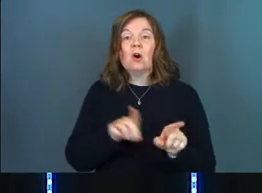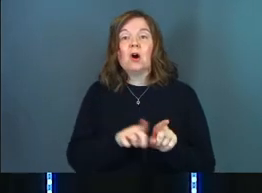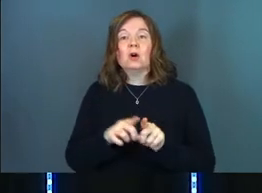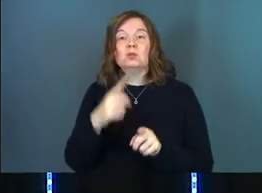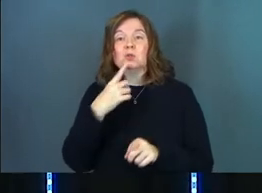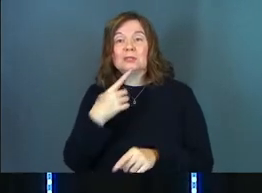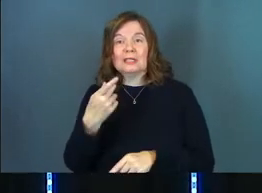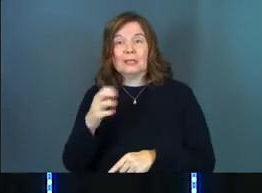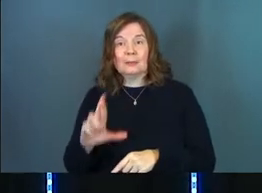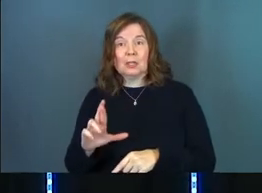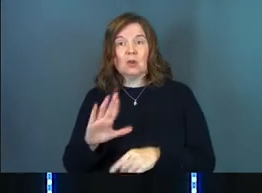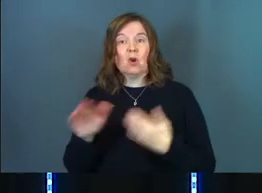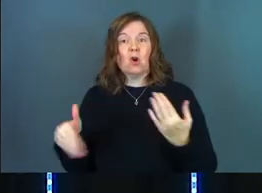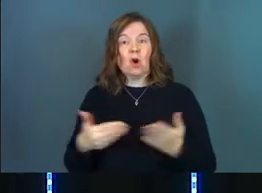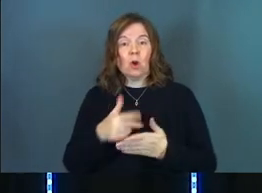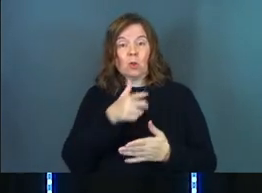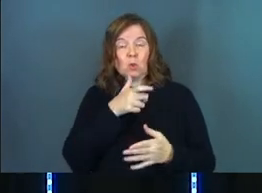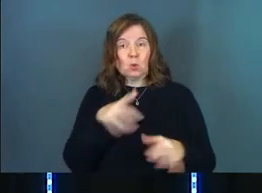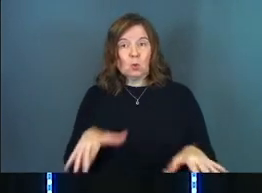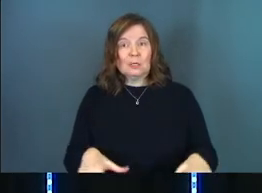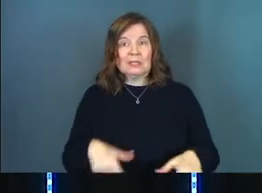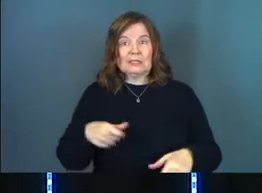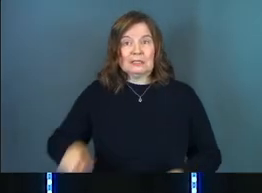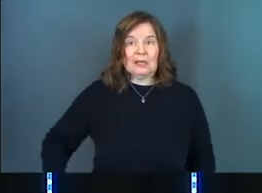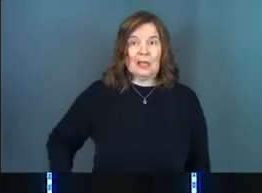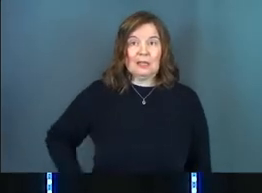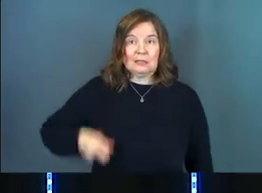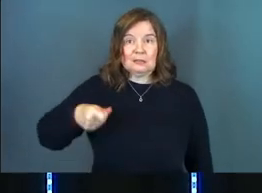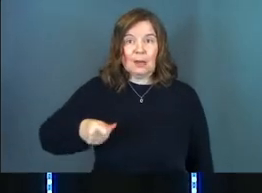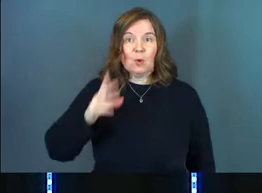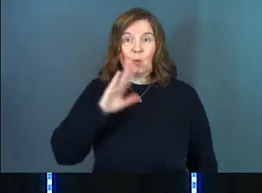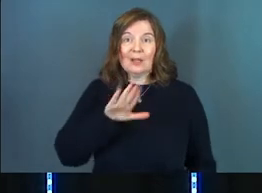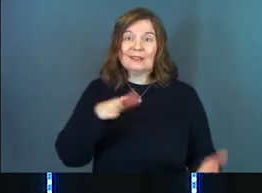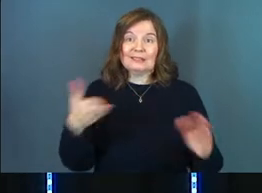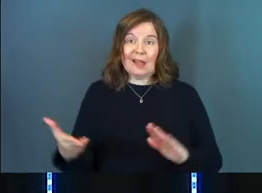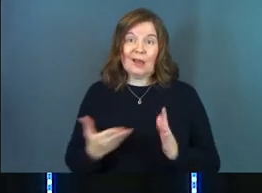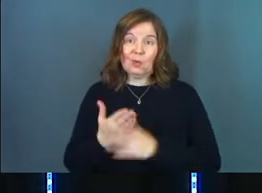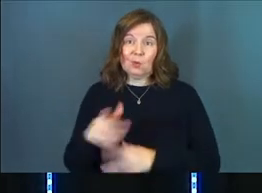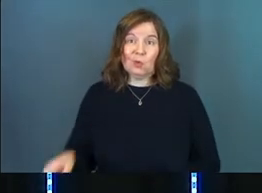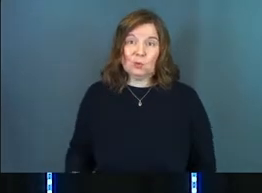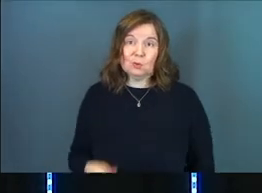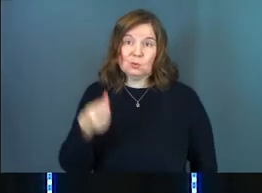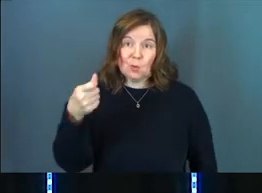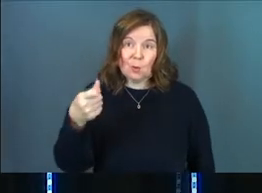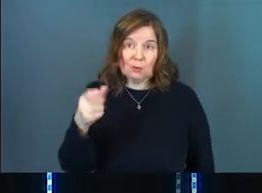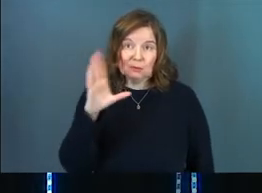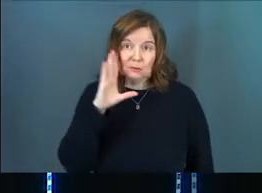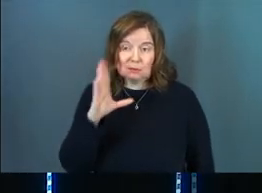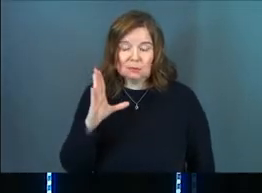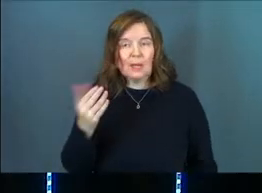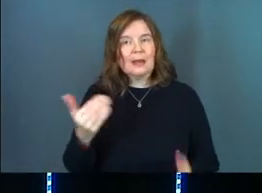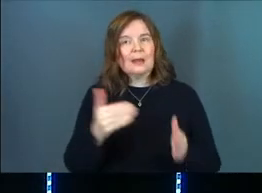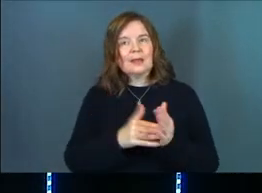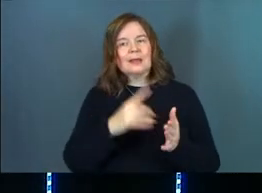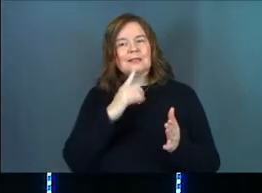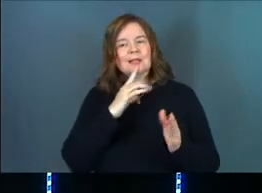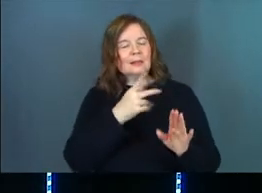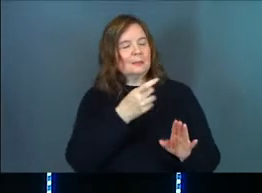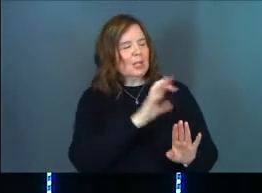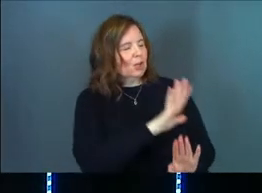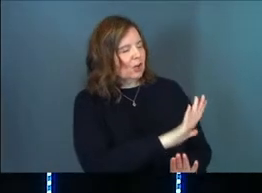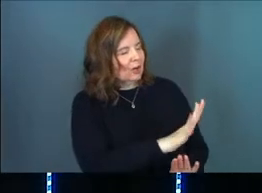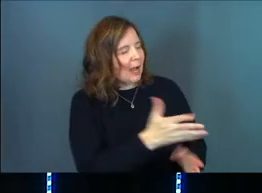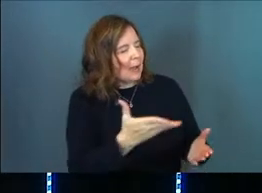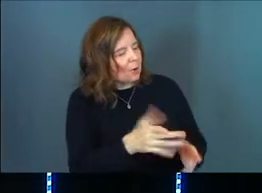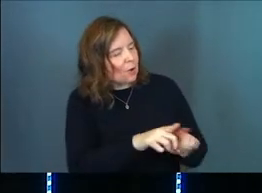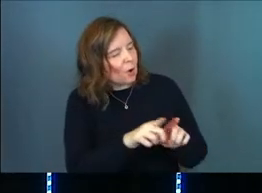also says to Peter, "All those who take up the sword will die by the sword." And again, he's saying, Peter,